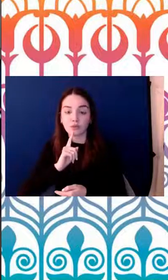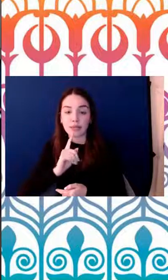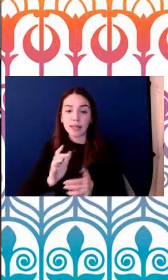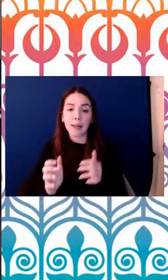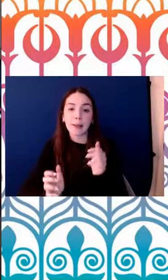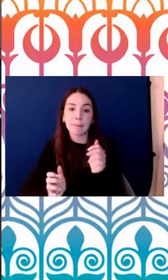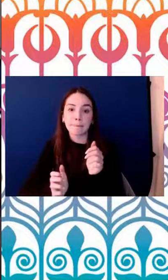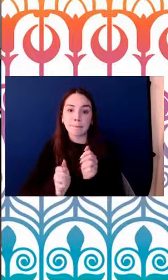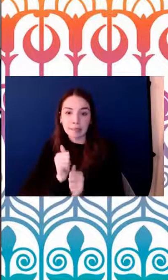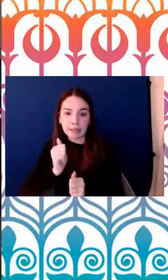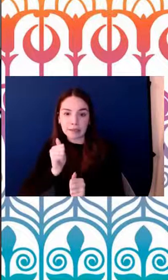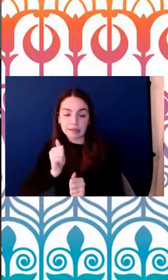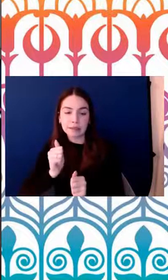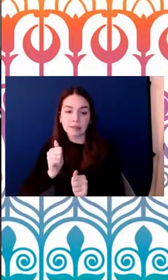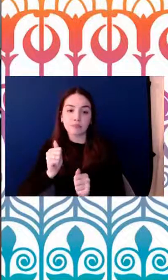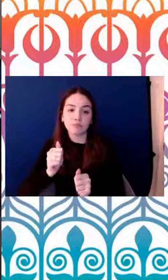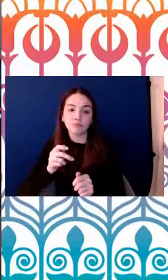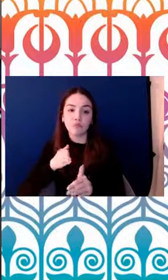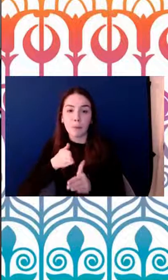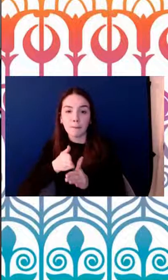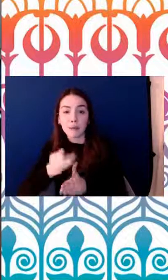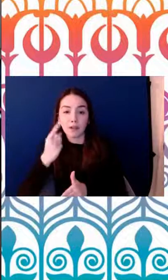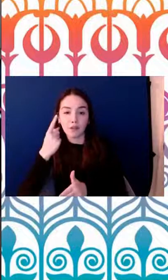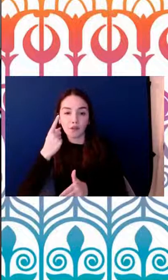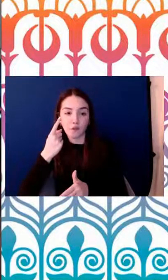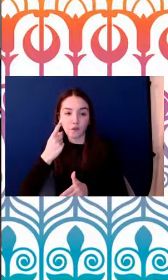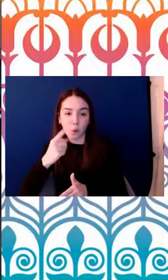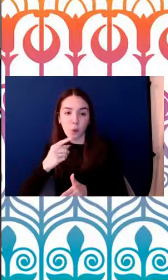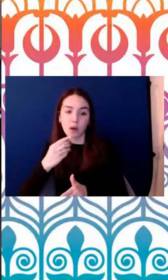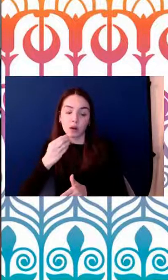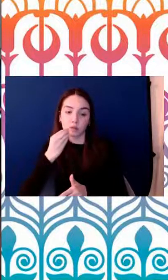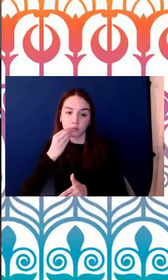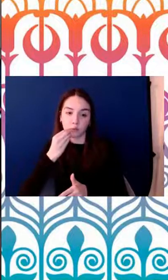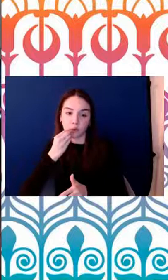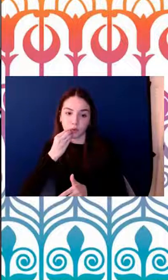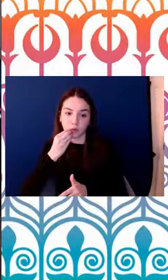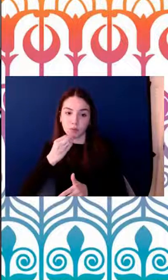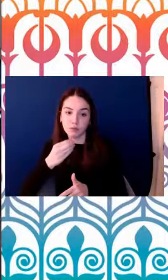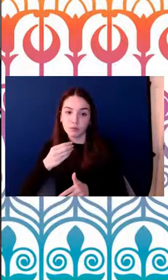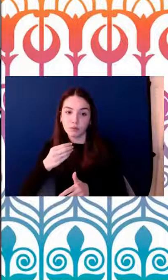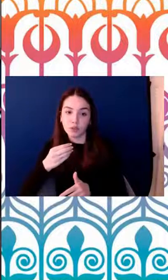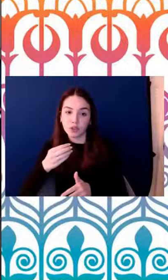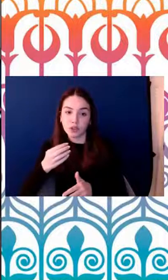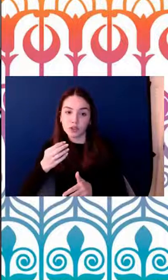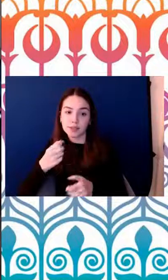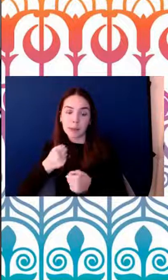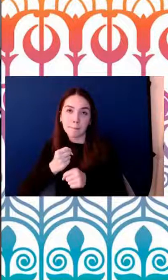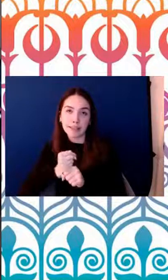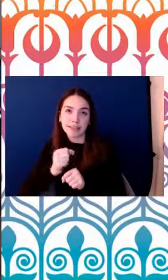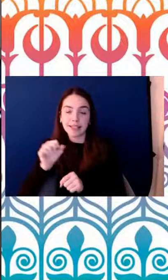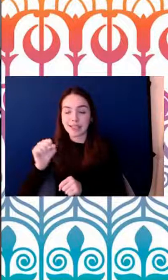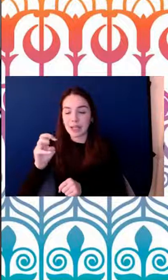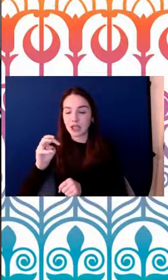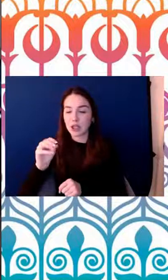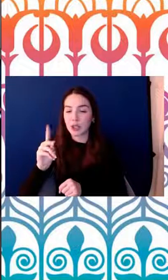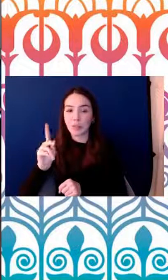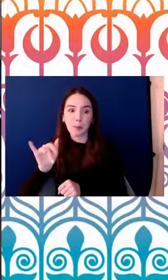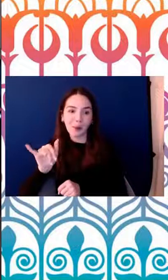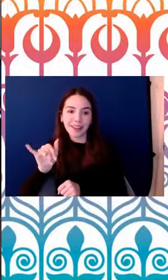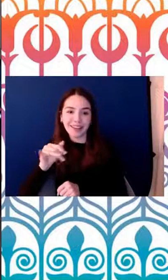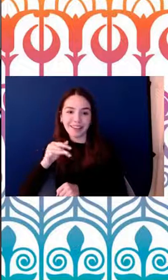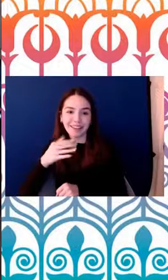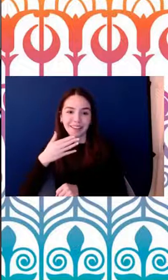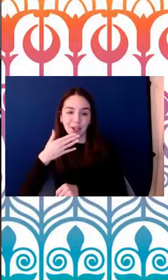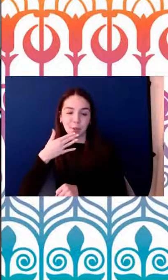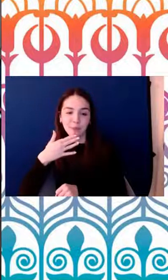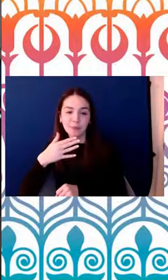of the meal. And so that smoked paprika just makes it smoky. Really, really good. And I like